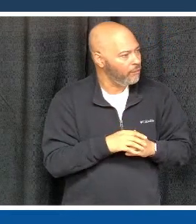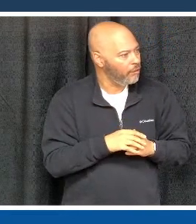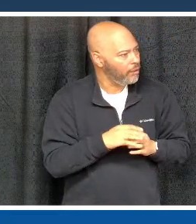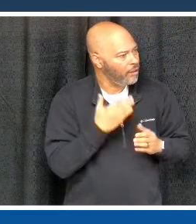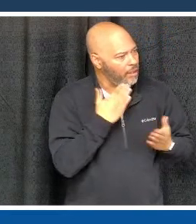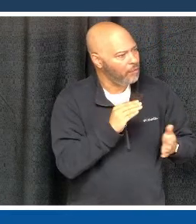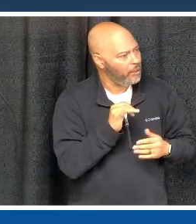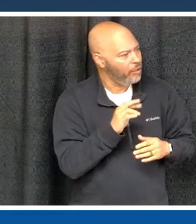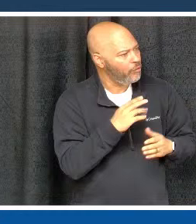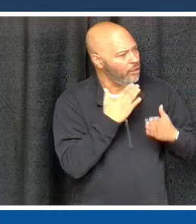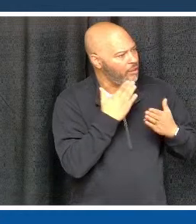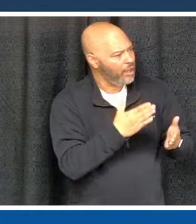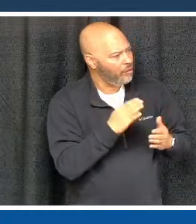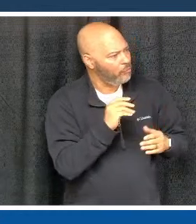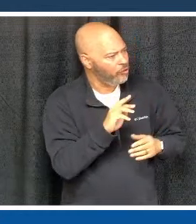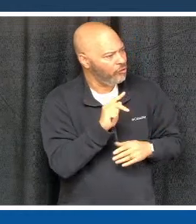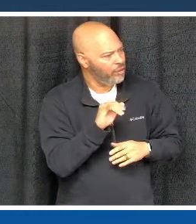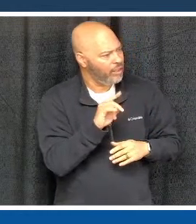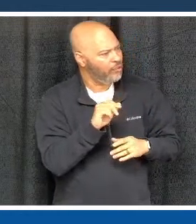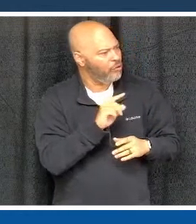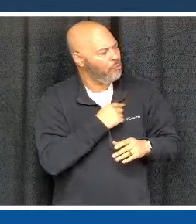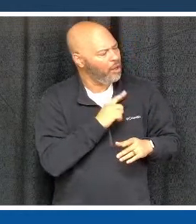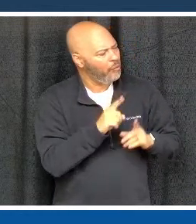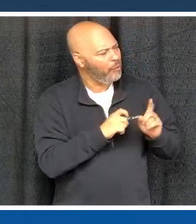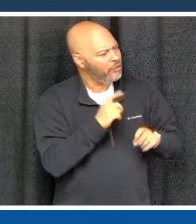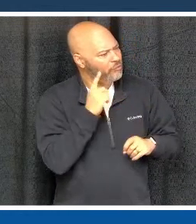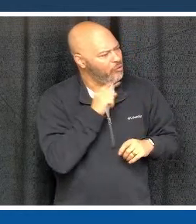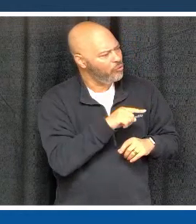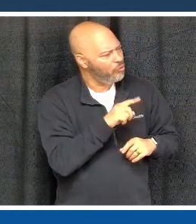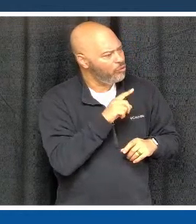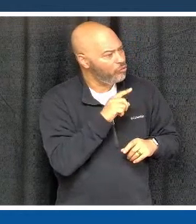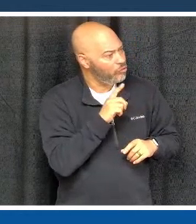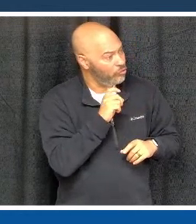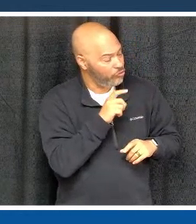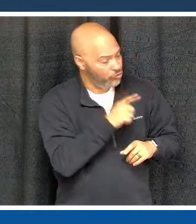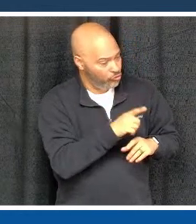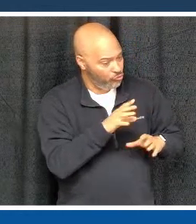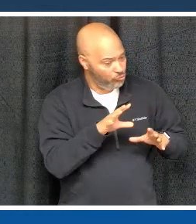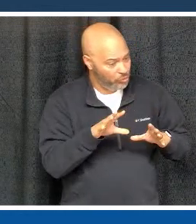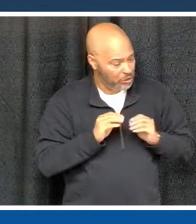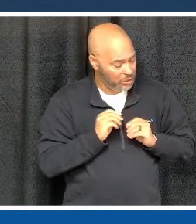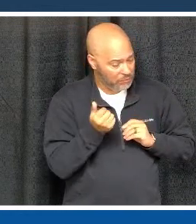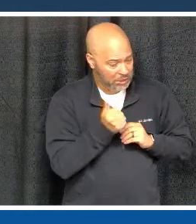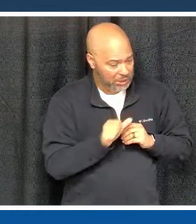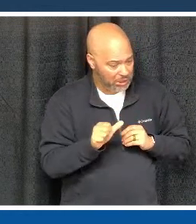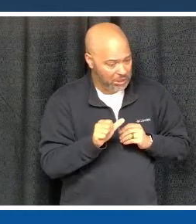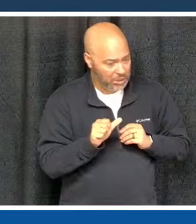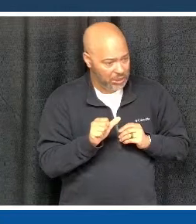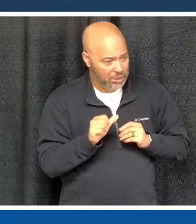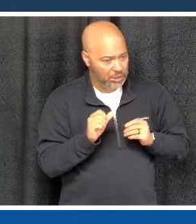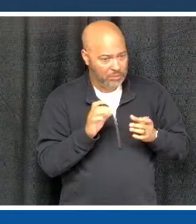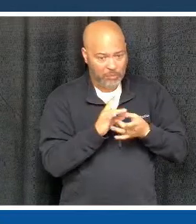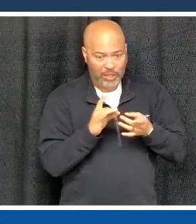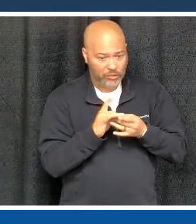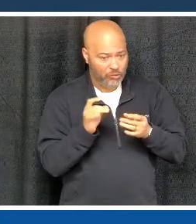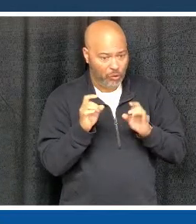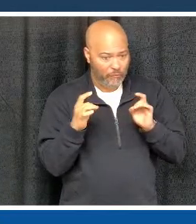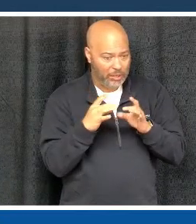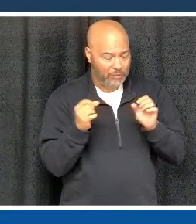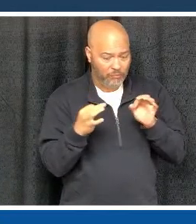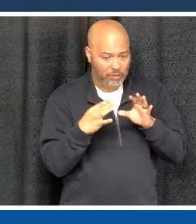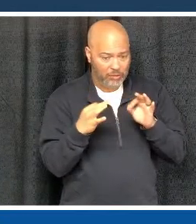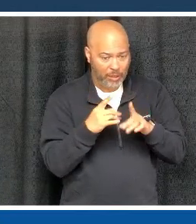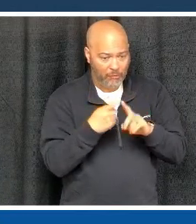you, Mayor. Thank you there, Mr. Tyndall. Question, did you receive any correspondence or any feedback